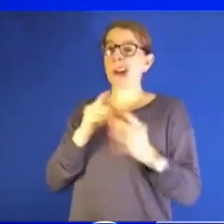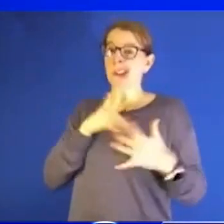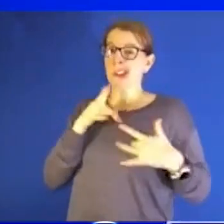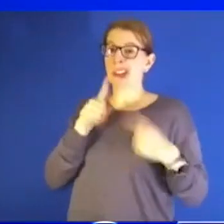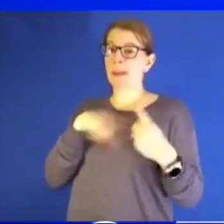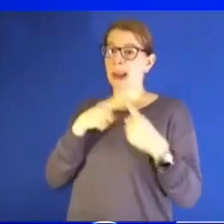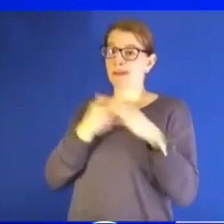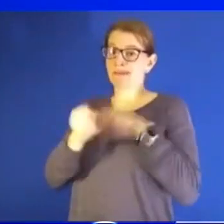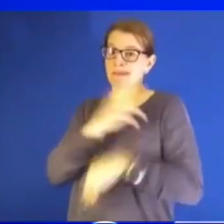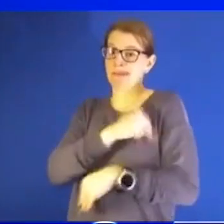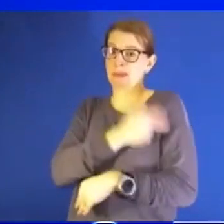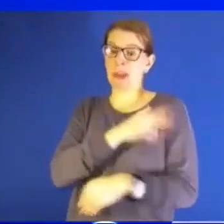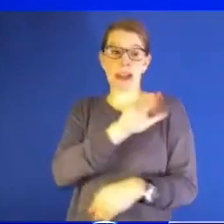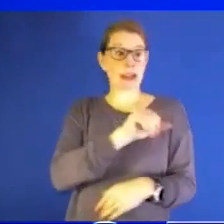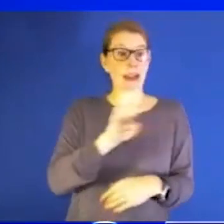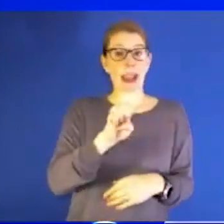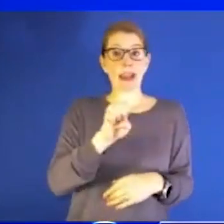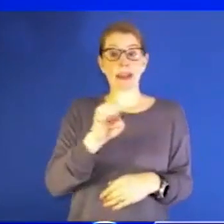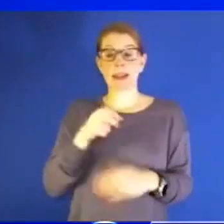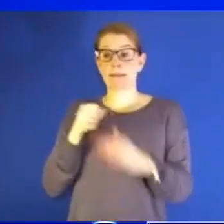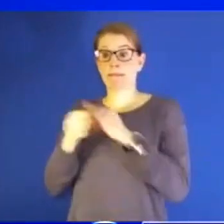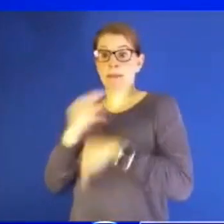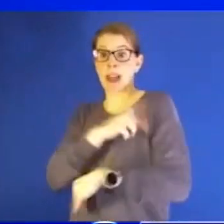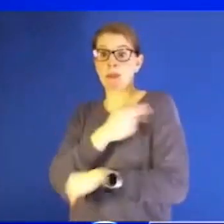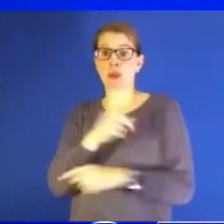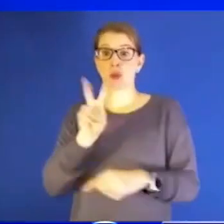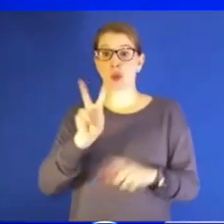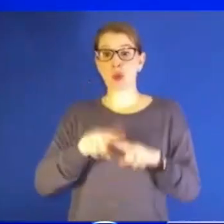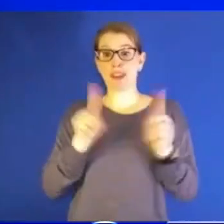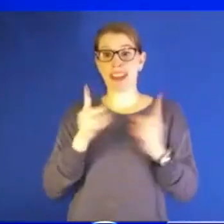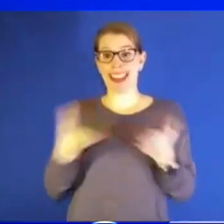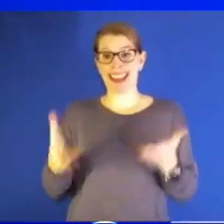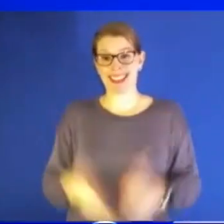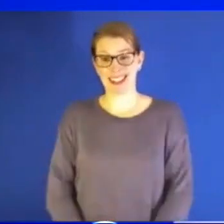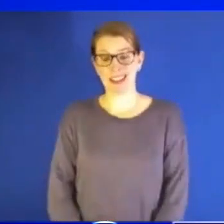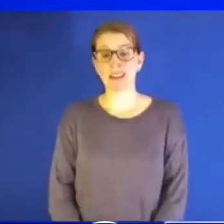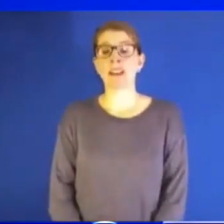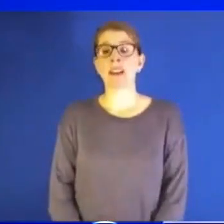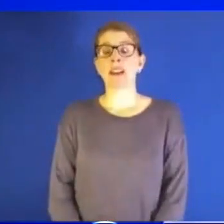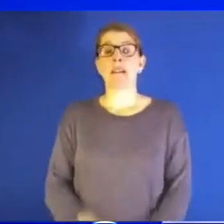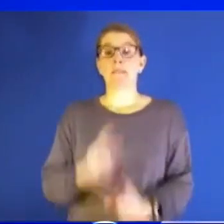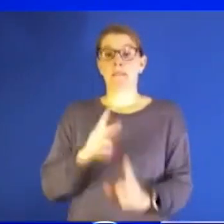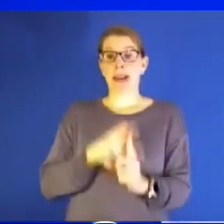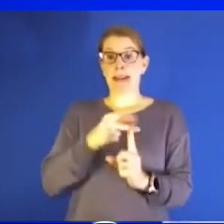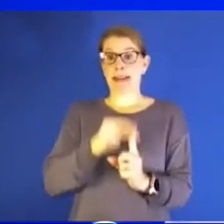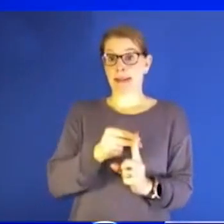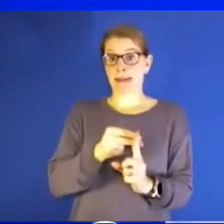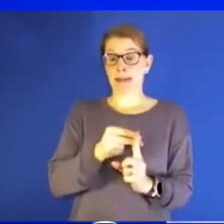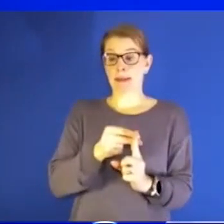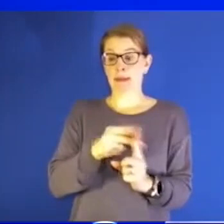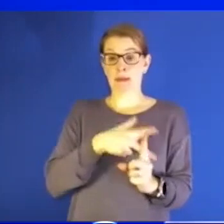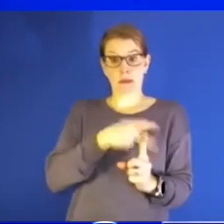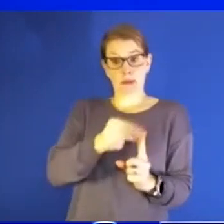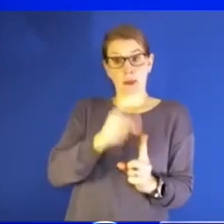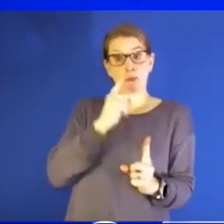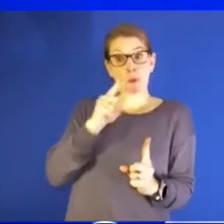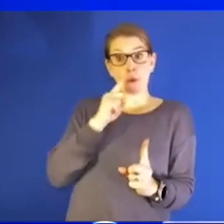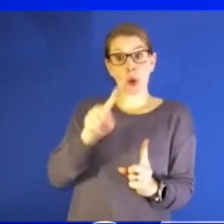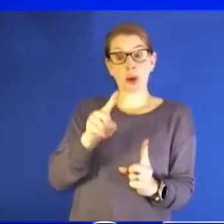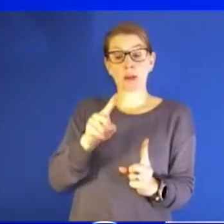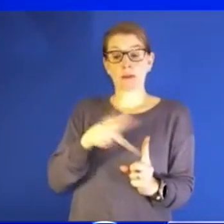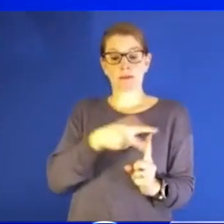and hospitalizations are two different things. I think, the vaccines, what are the vaccines for? The vaccines are really